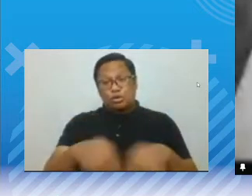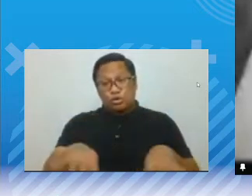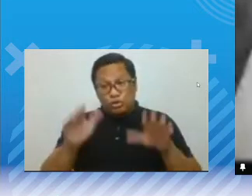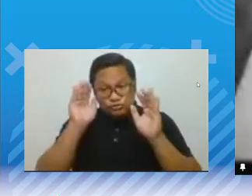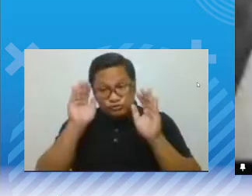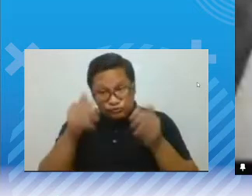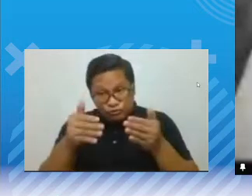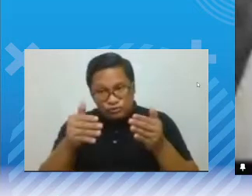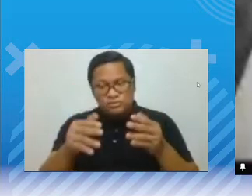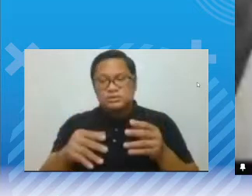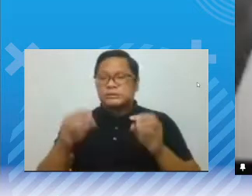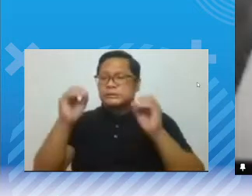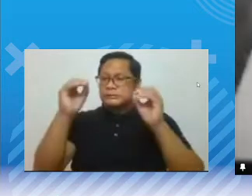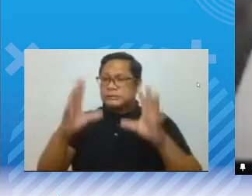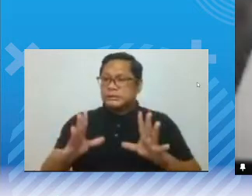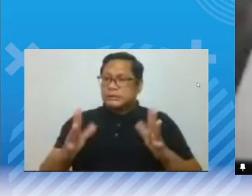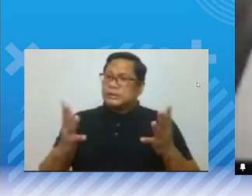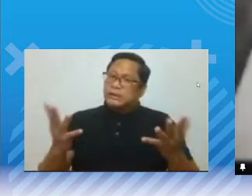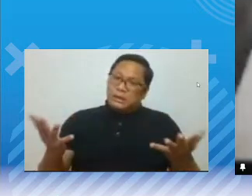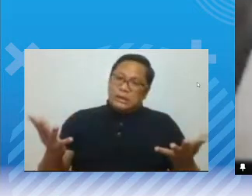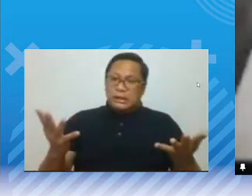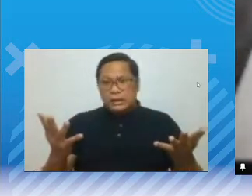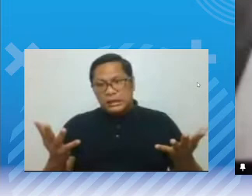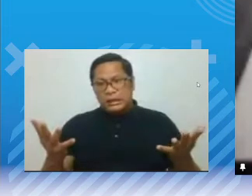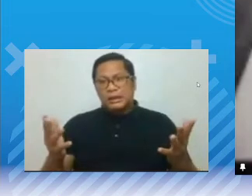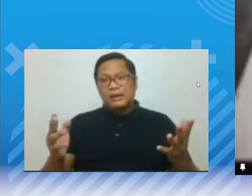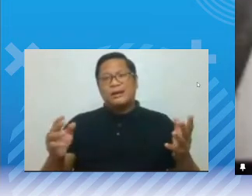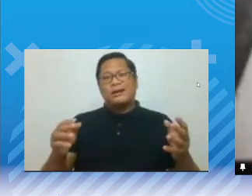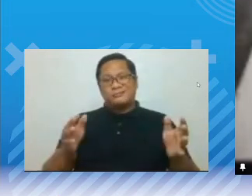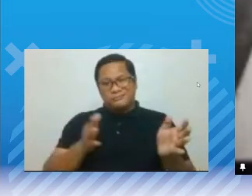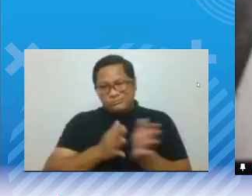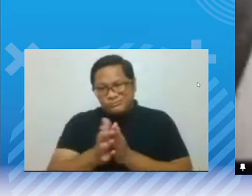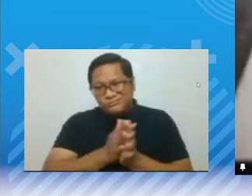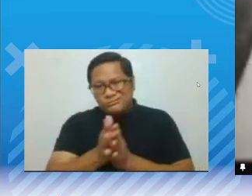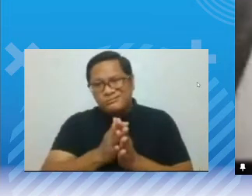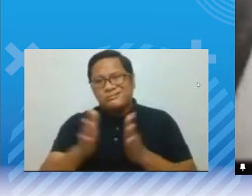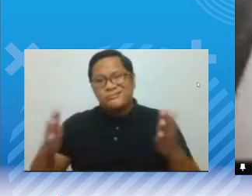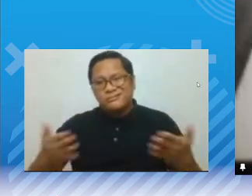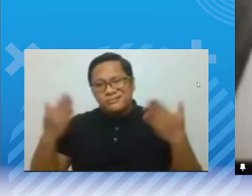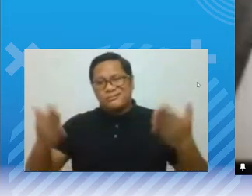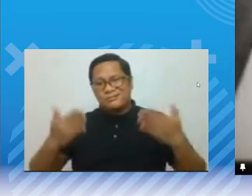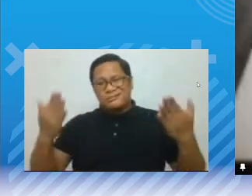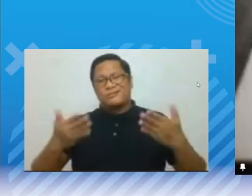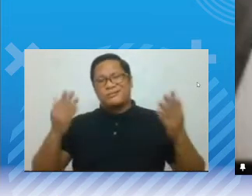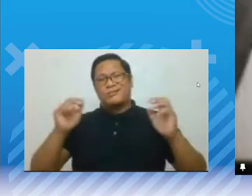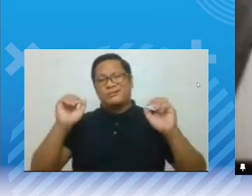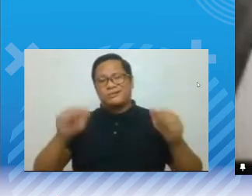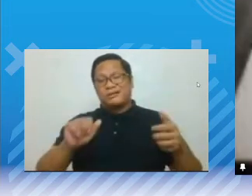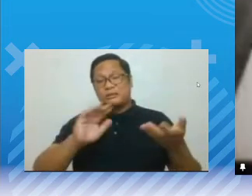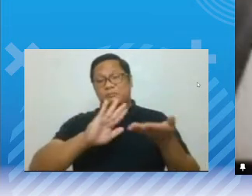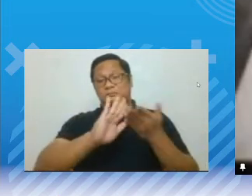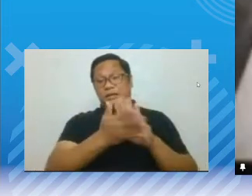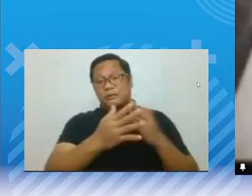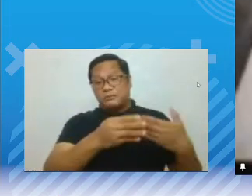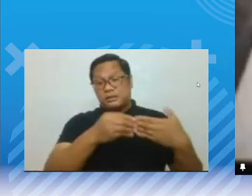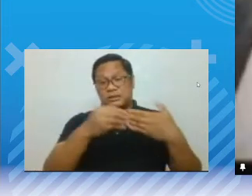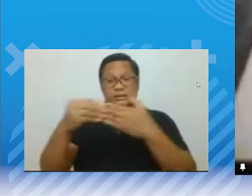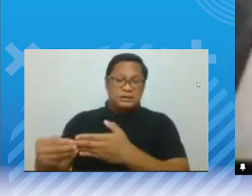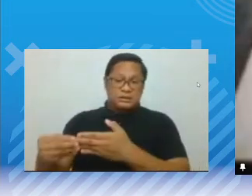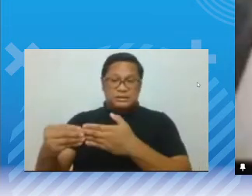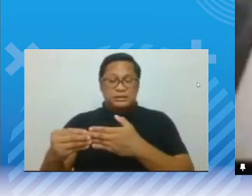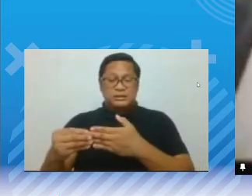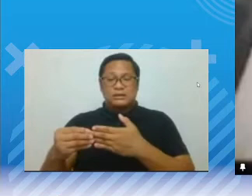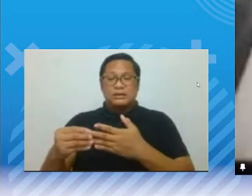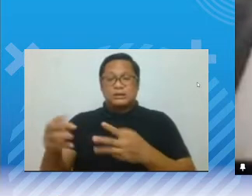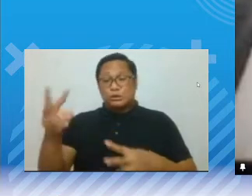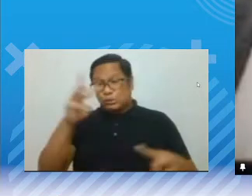could lose their motivation, which could eventually lead to